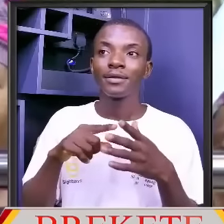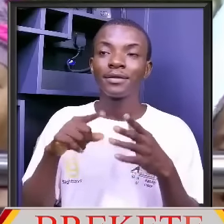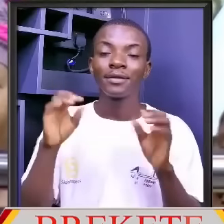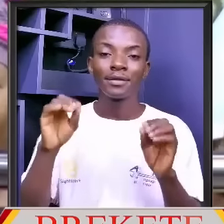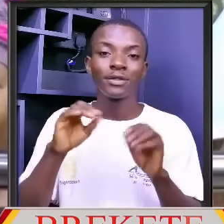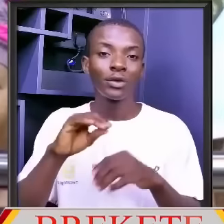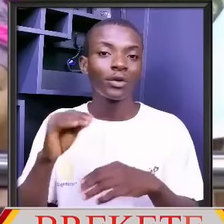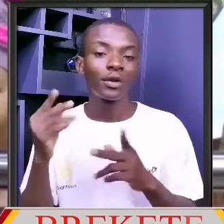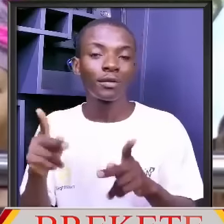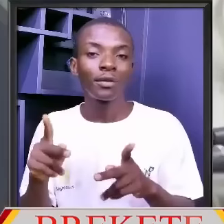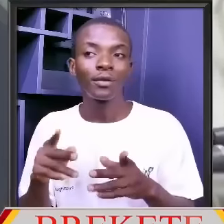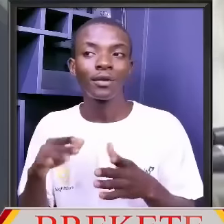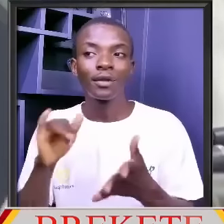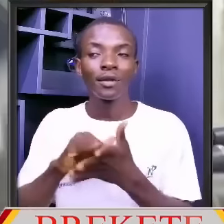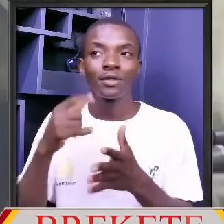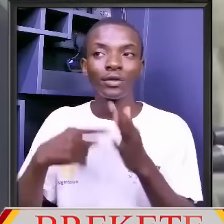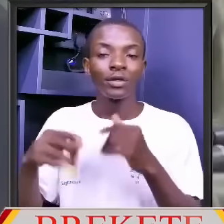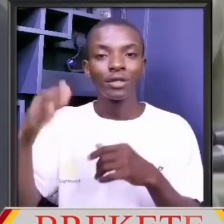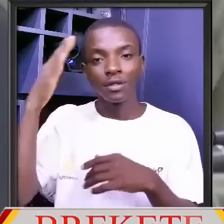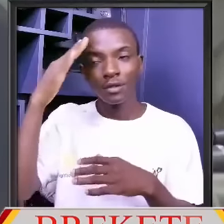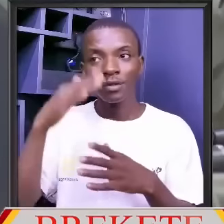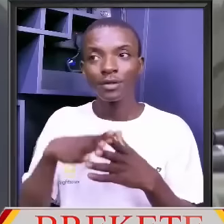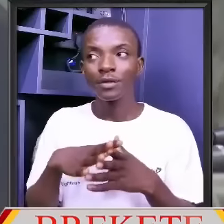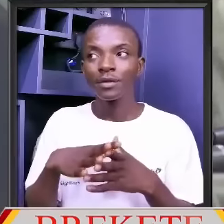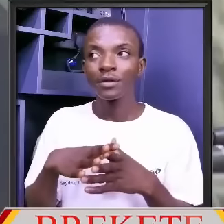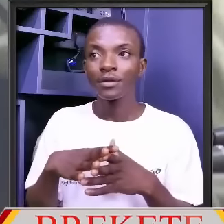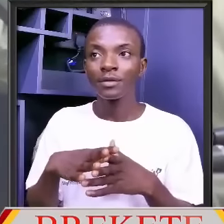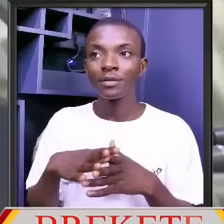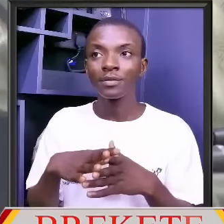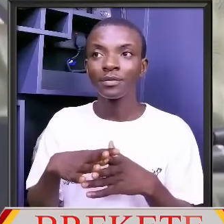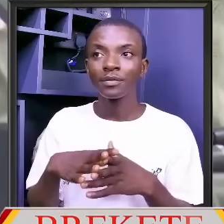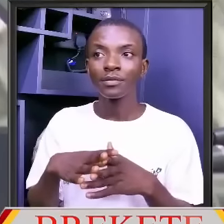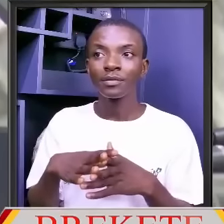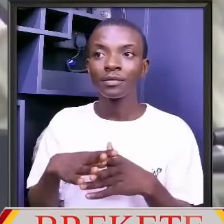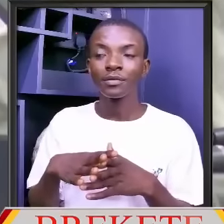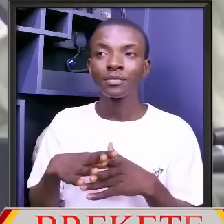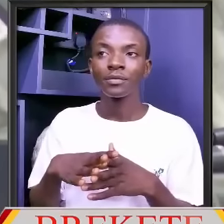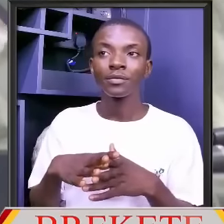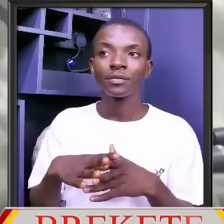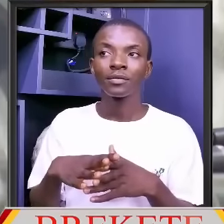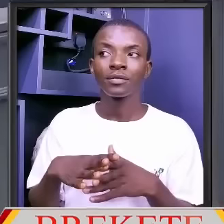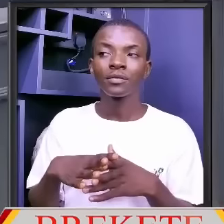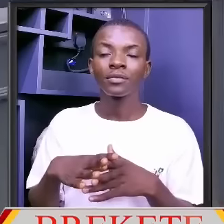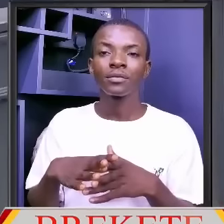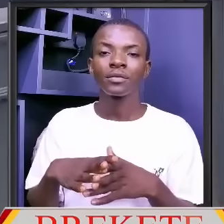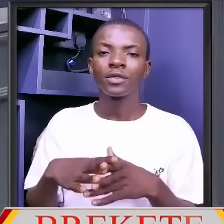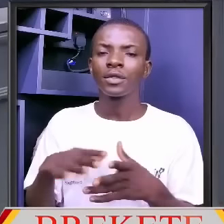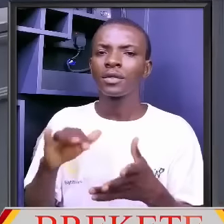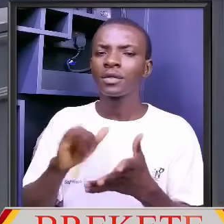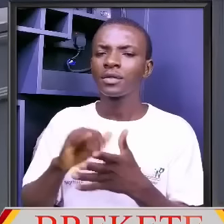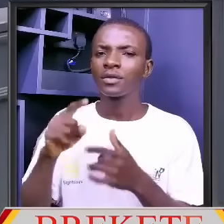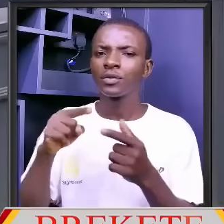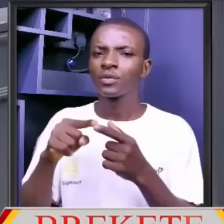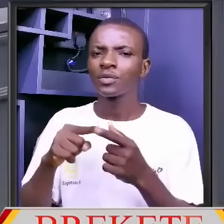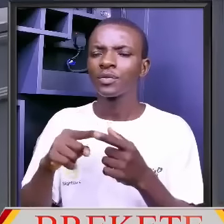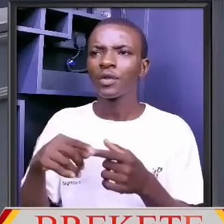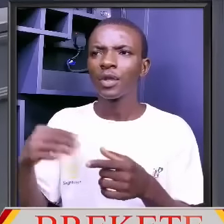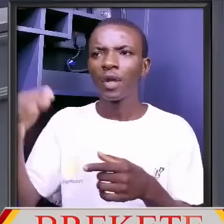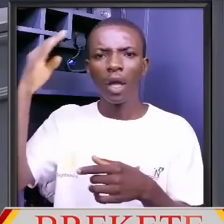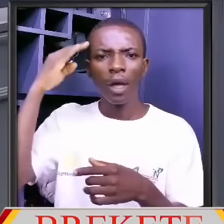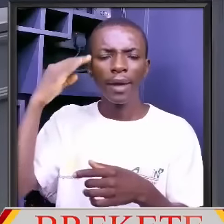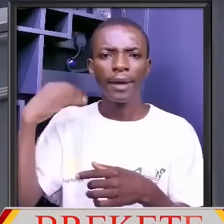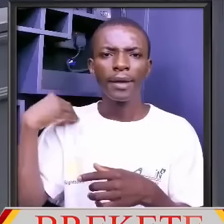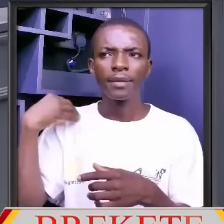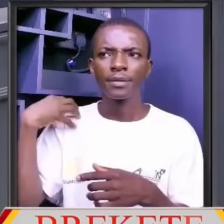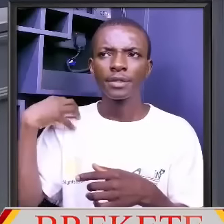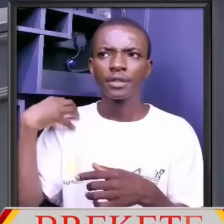teach you people. Now waiting I sabi that time. Sir, sit down, sir. My dear, sit down, ma. Please. Yes, sir. So now the